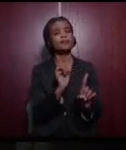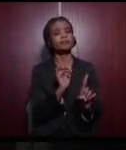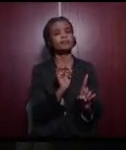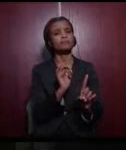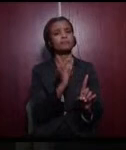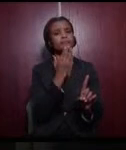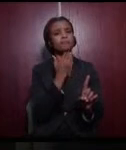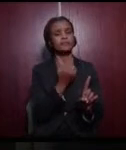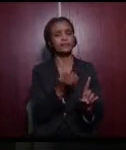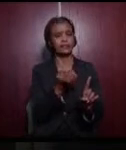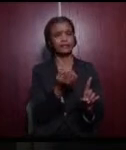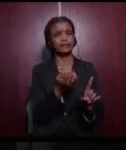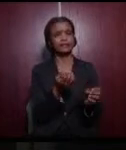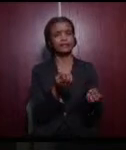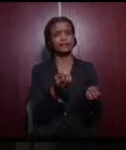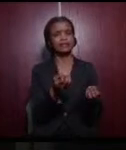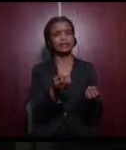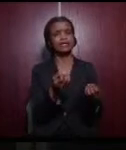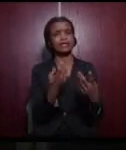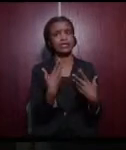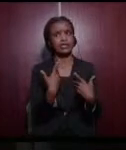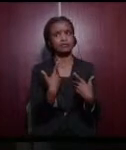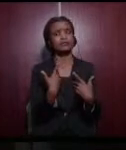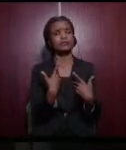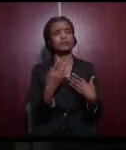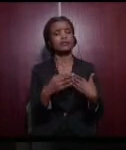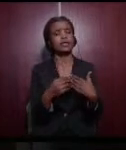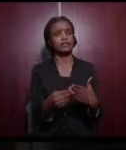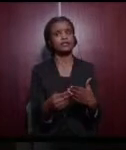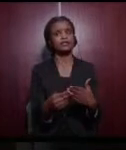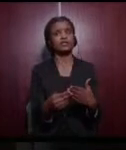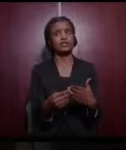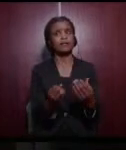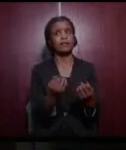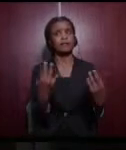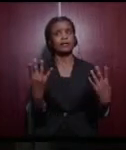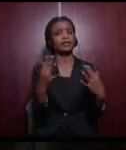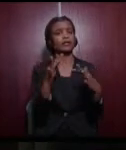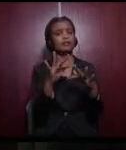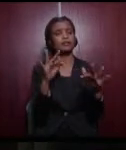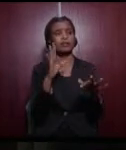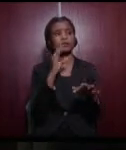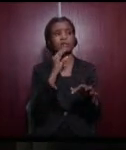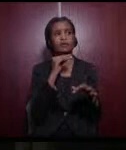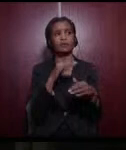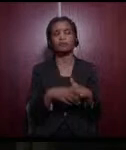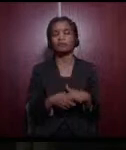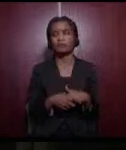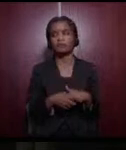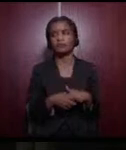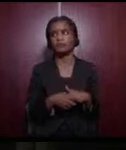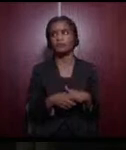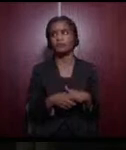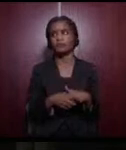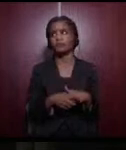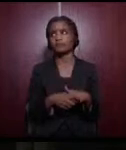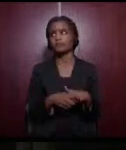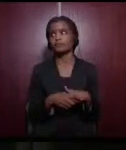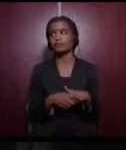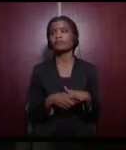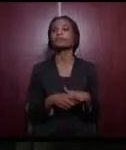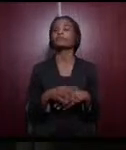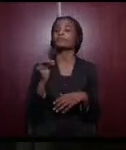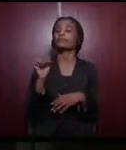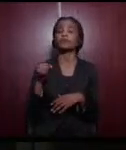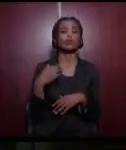We don't want to leave anyone behind, Babu Njoben. I don't know whether should we proceed or end